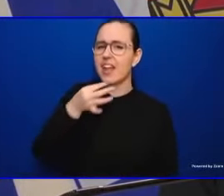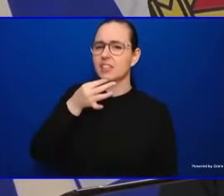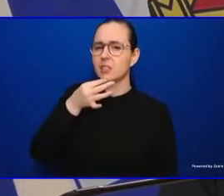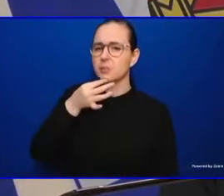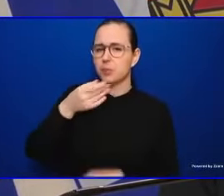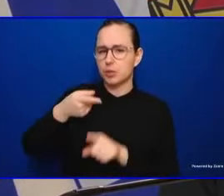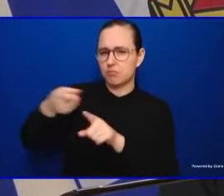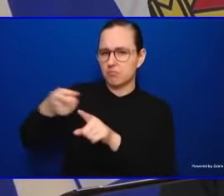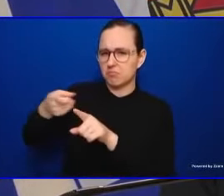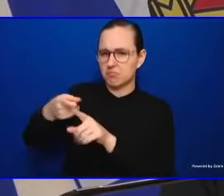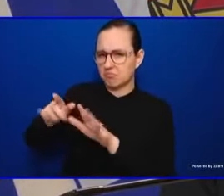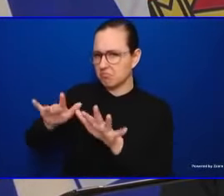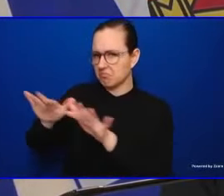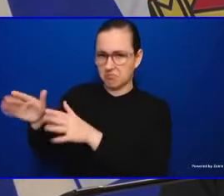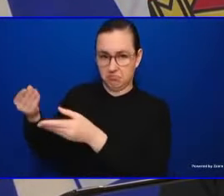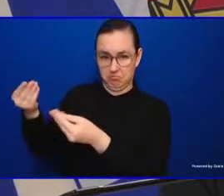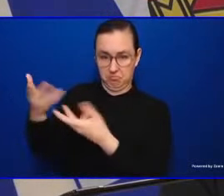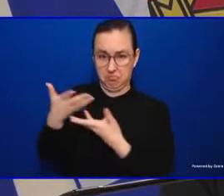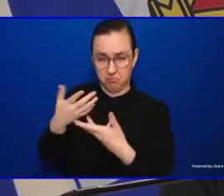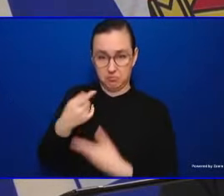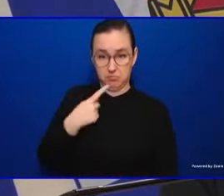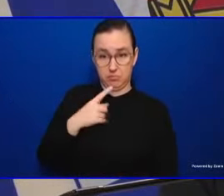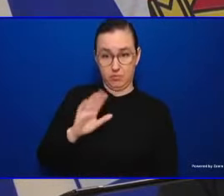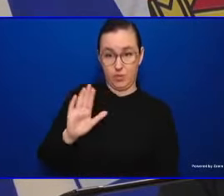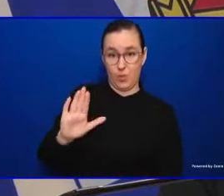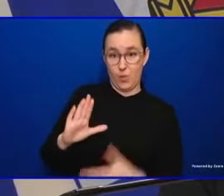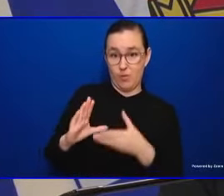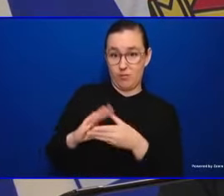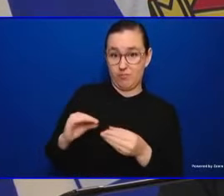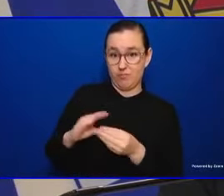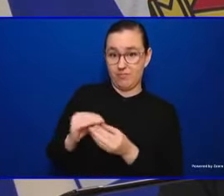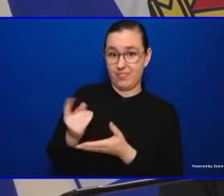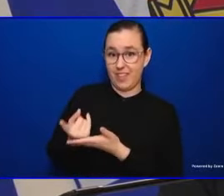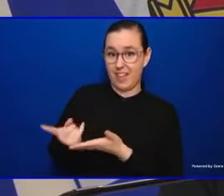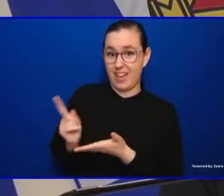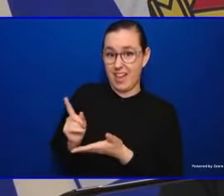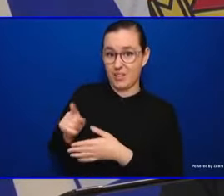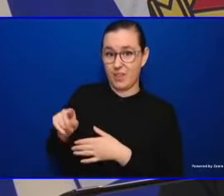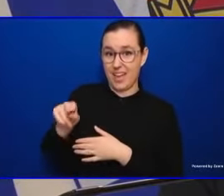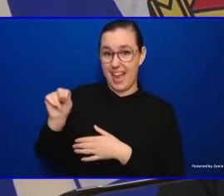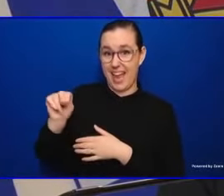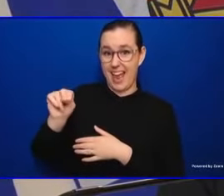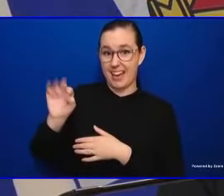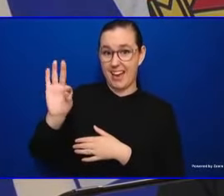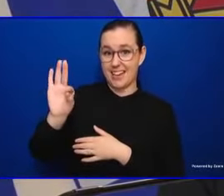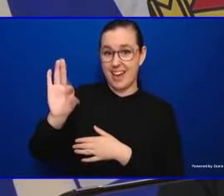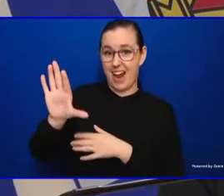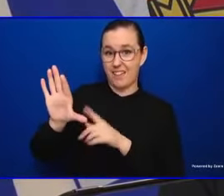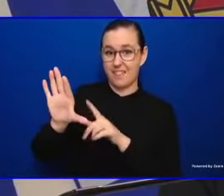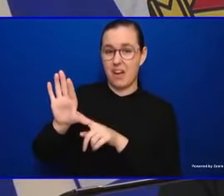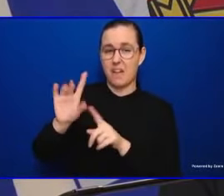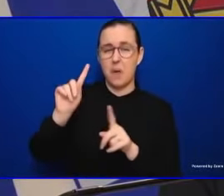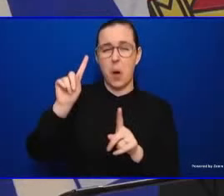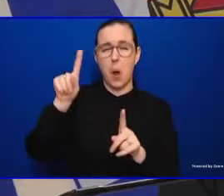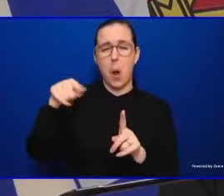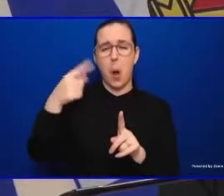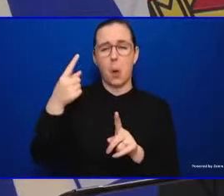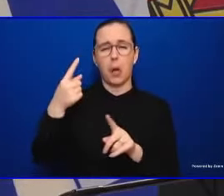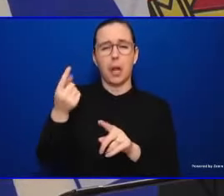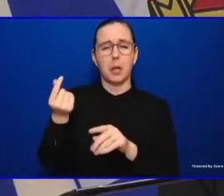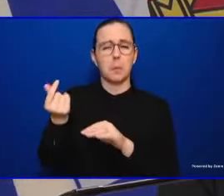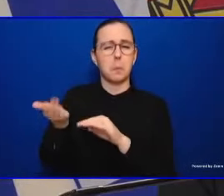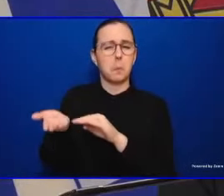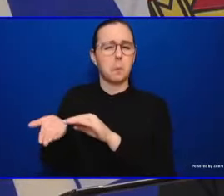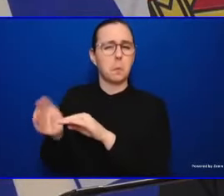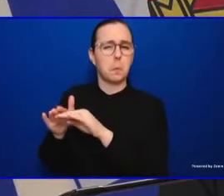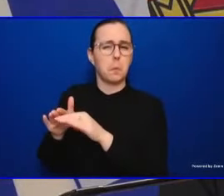that N95 masks offer only incremental protection to people in settings like stores or schools